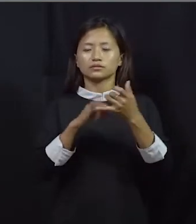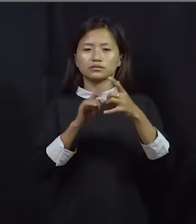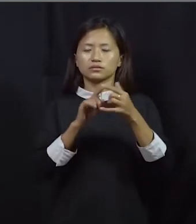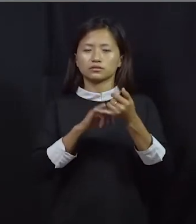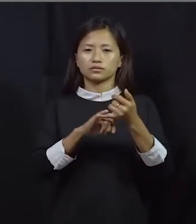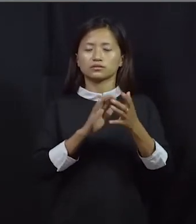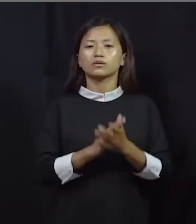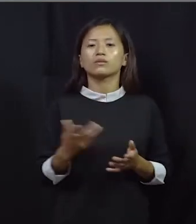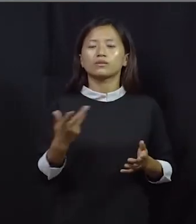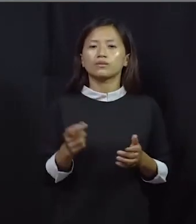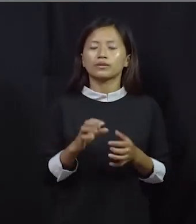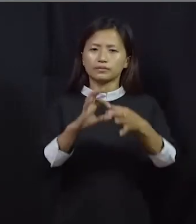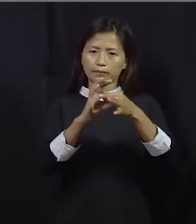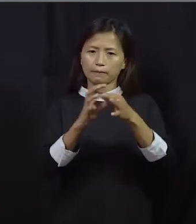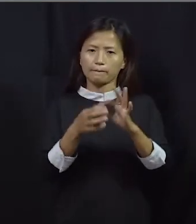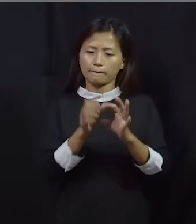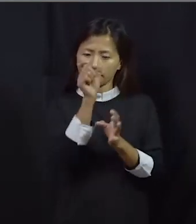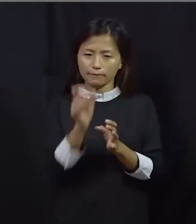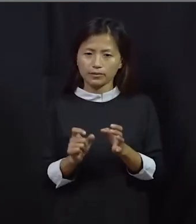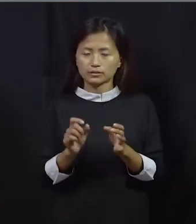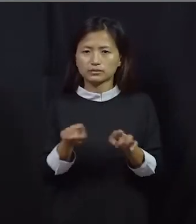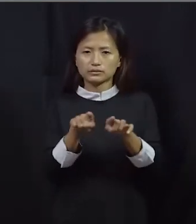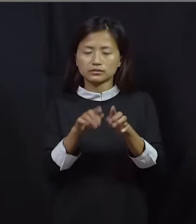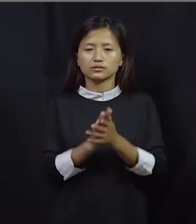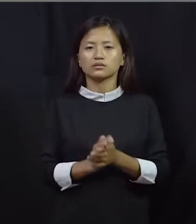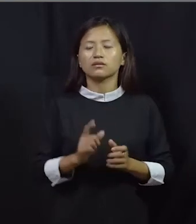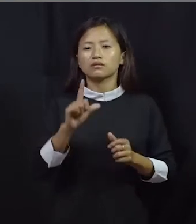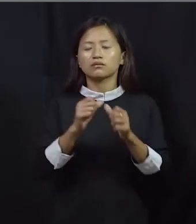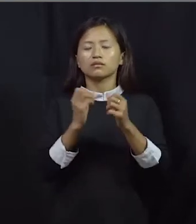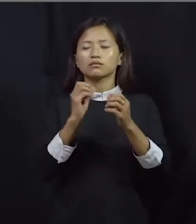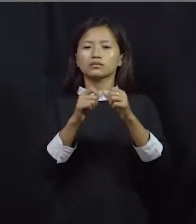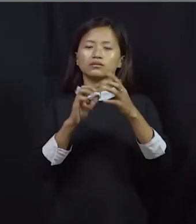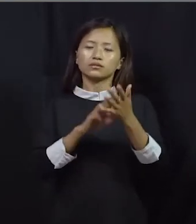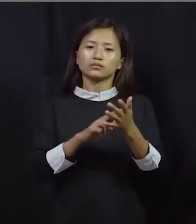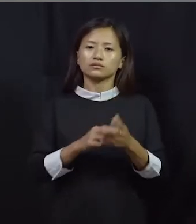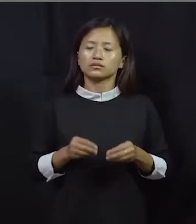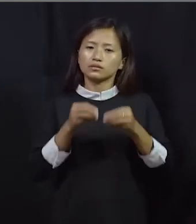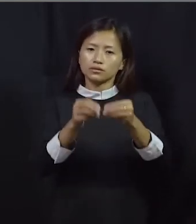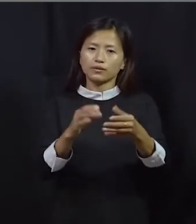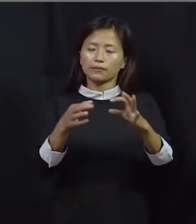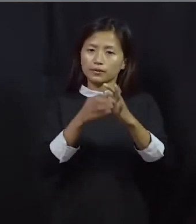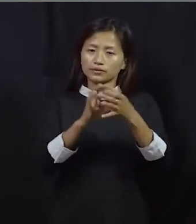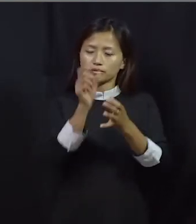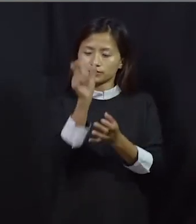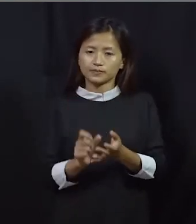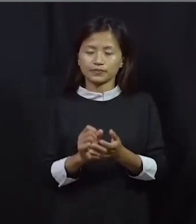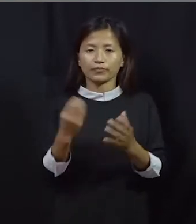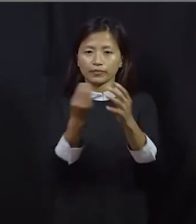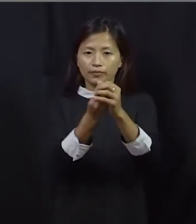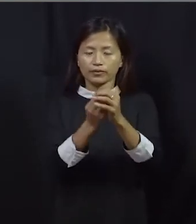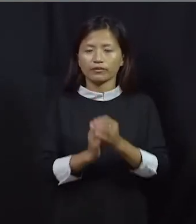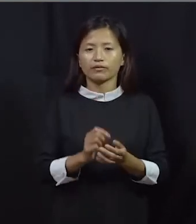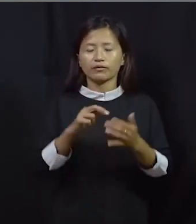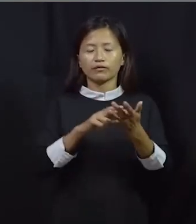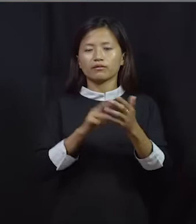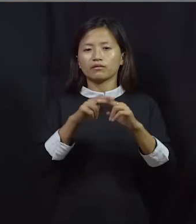where partners give an advance or loan towards the partnership firm, which is different from their